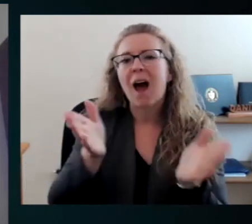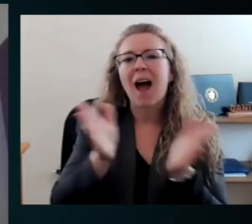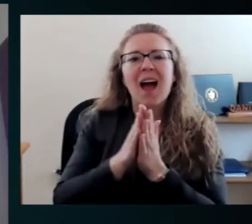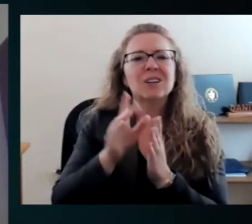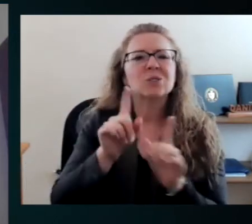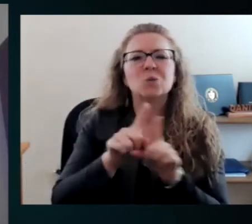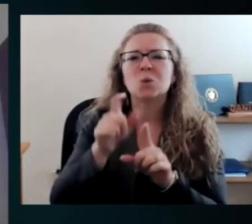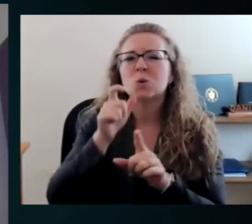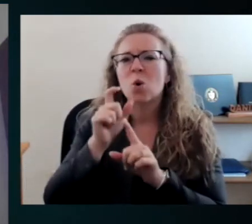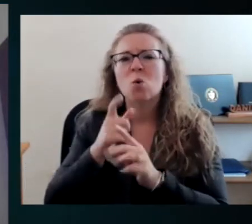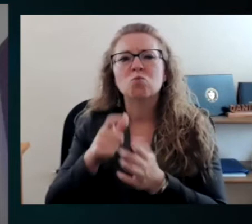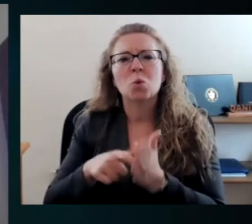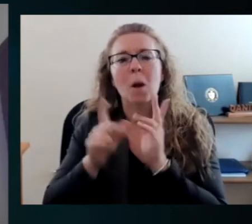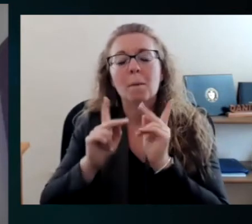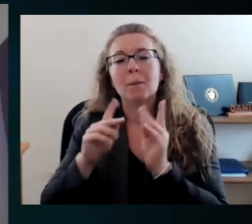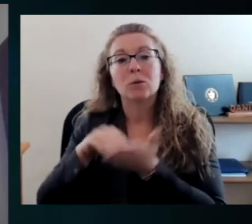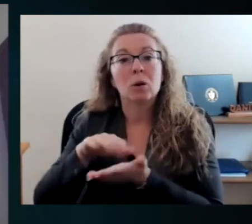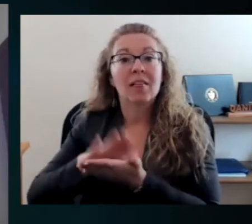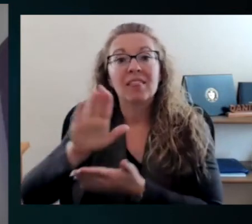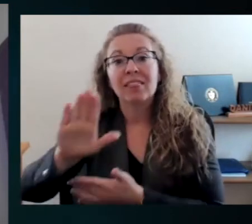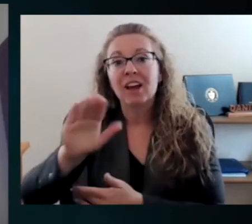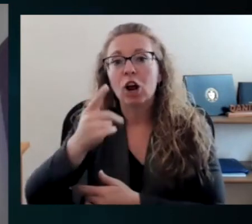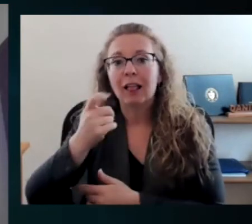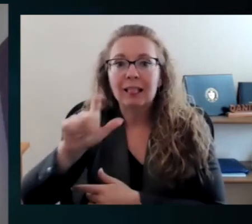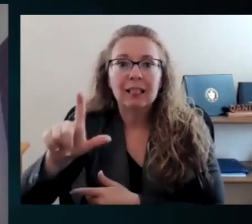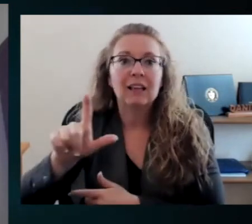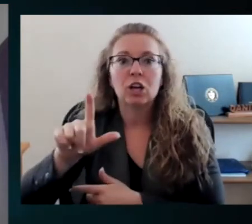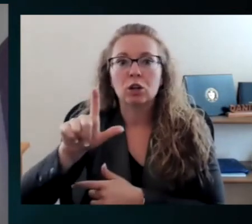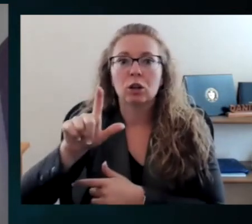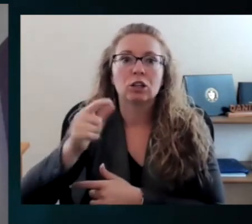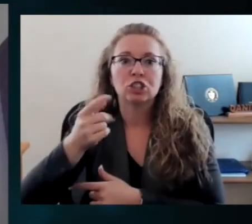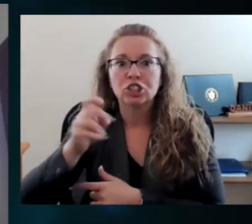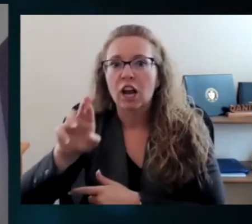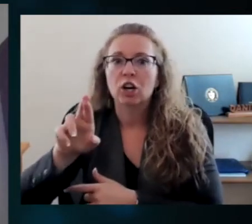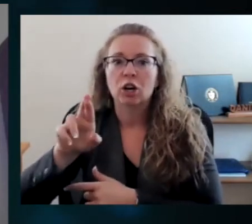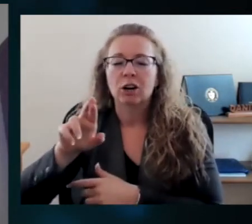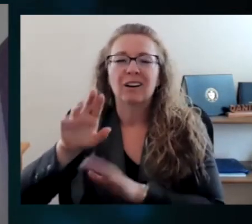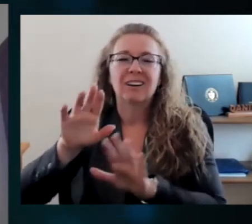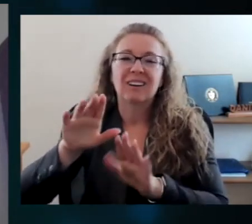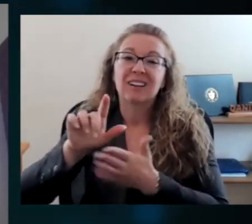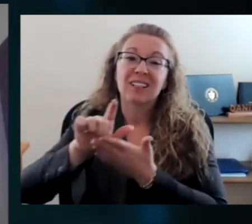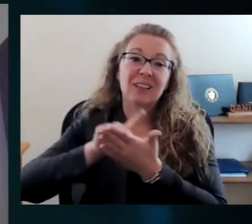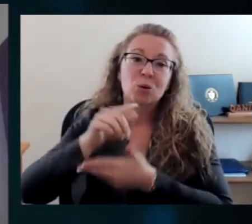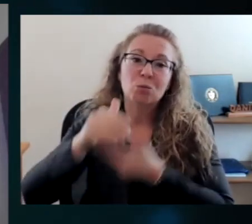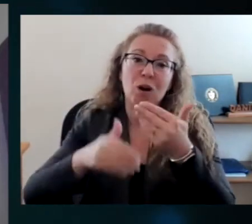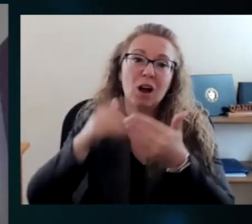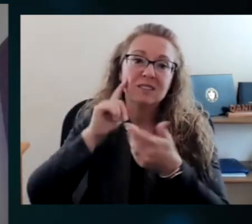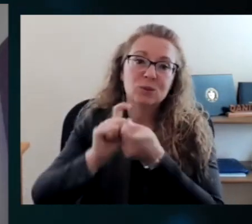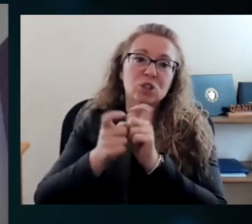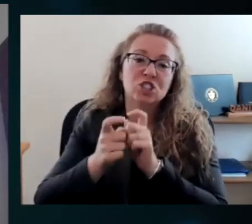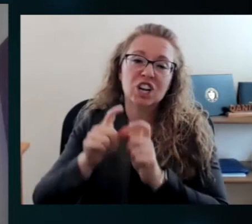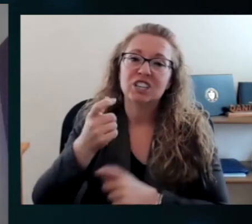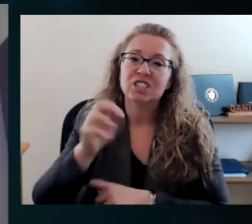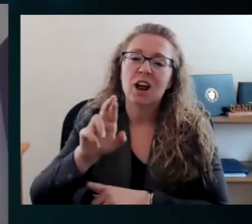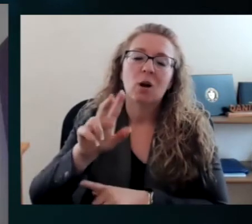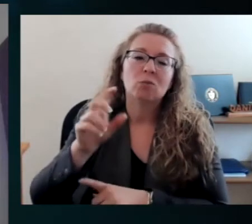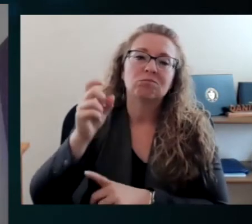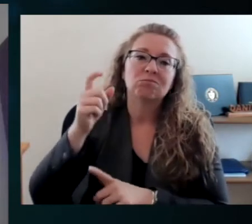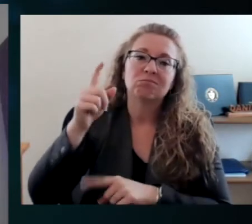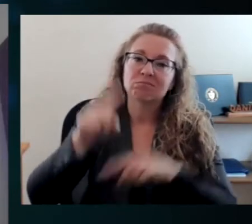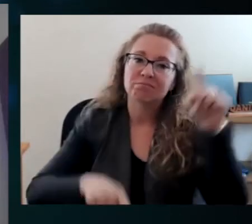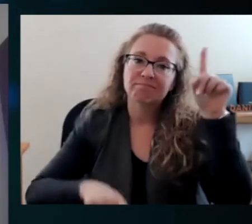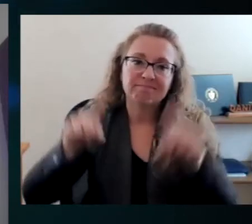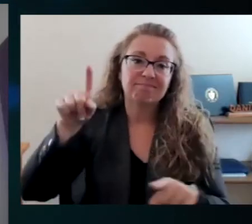legal gender designation. Legal processes for changing one's gender are widely variable and at best are still very biased against people